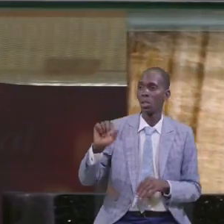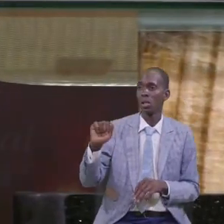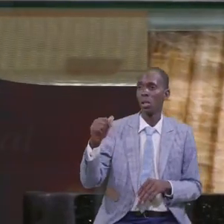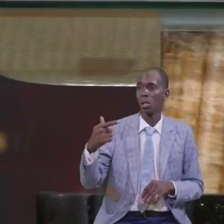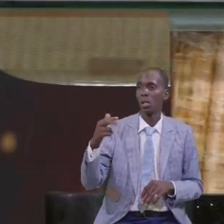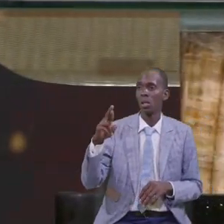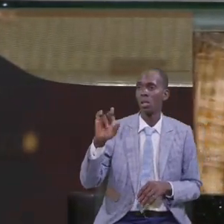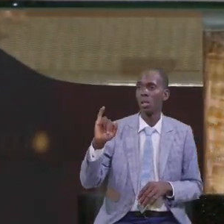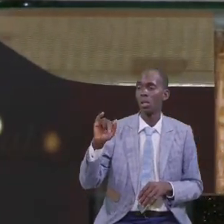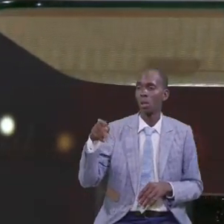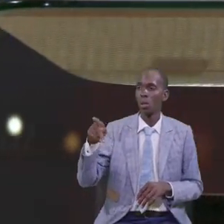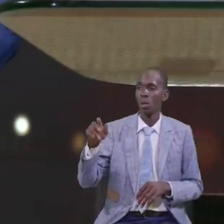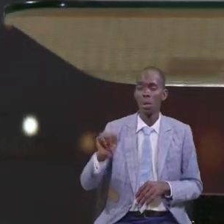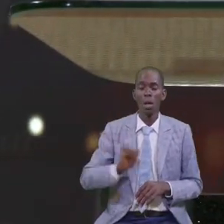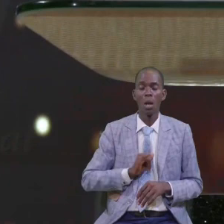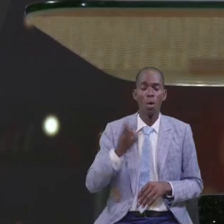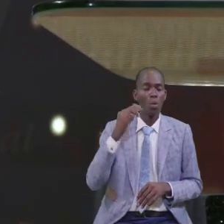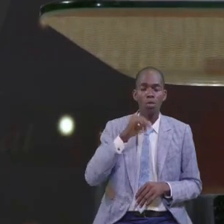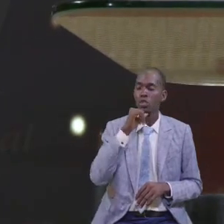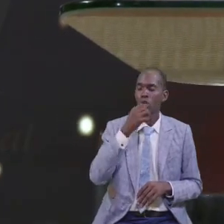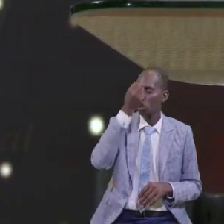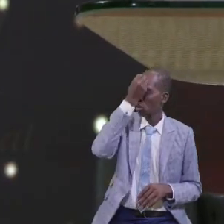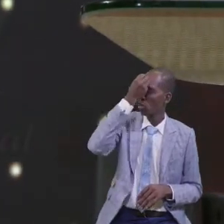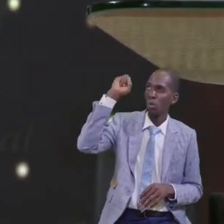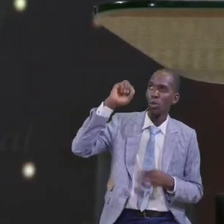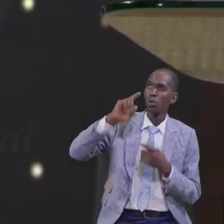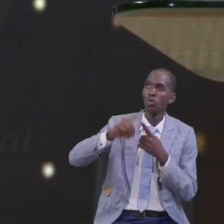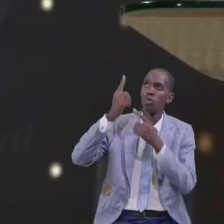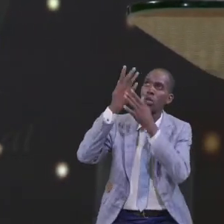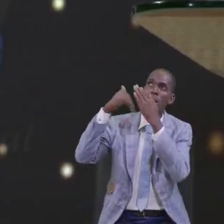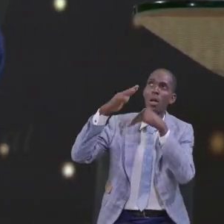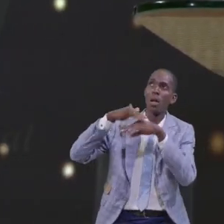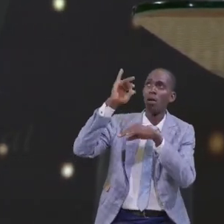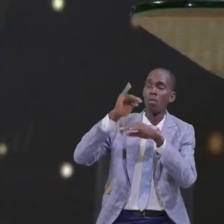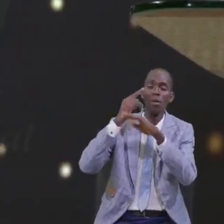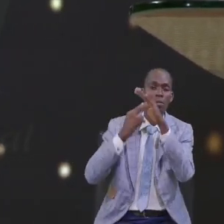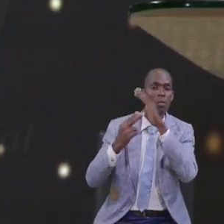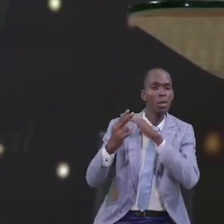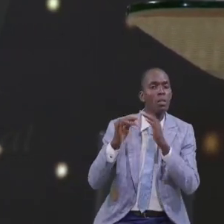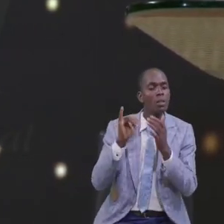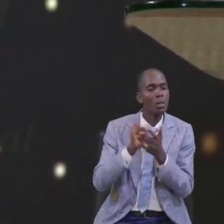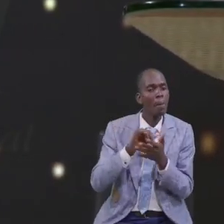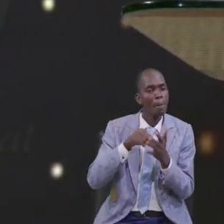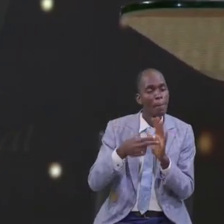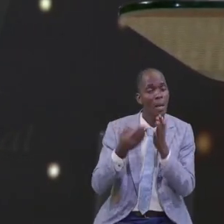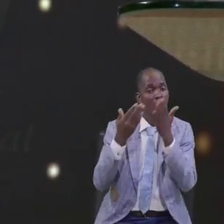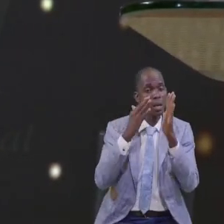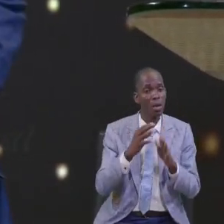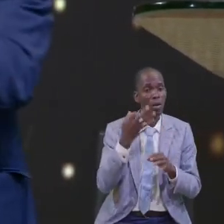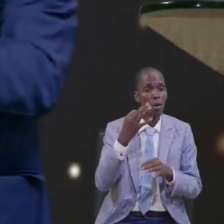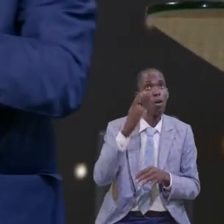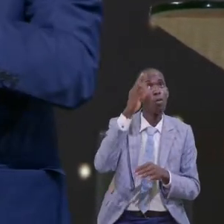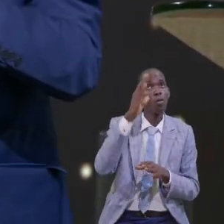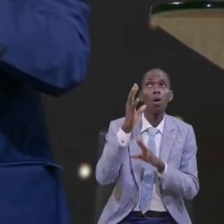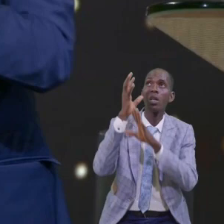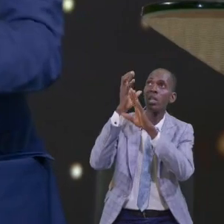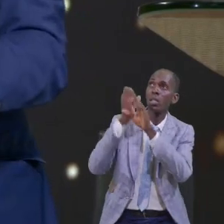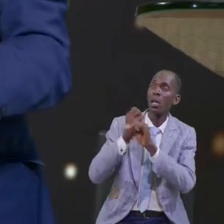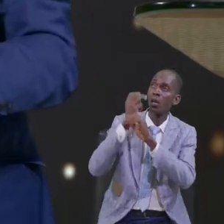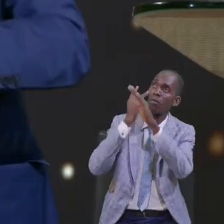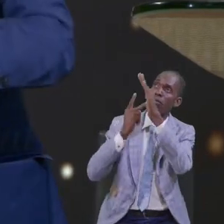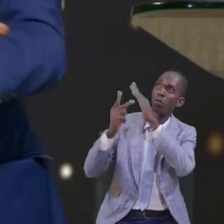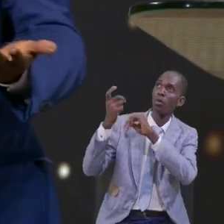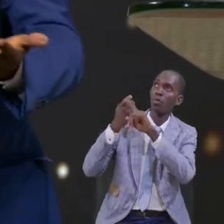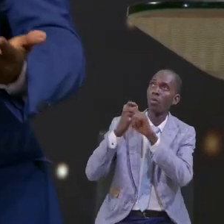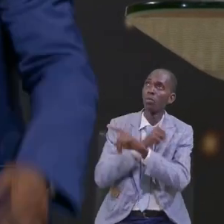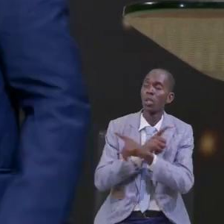the heavenly vision. The servants of God have vision from the Lord, heavenly vision, and day